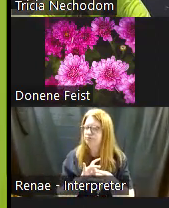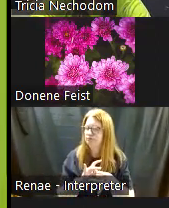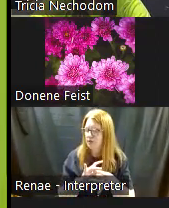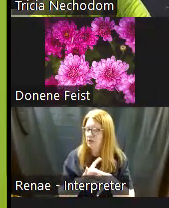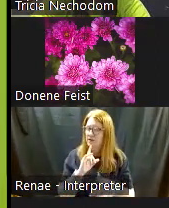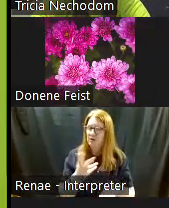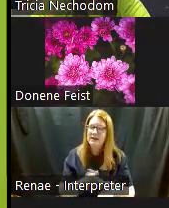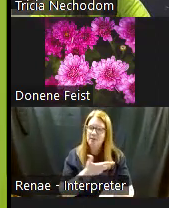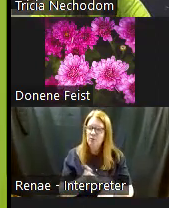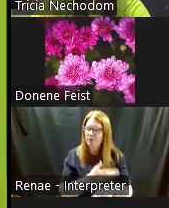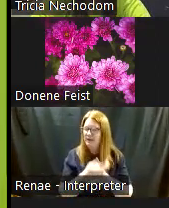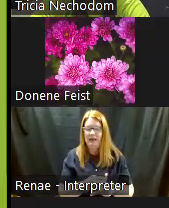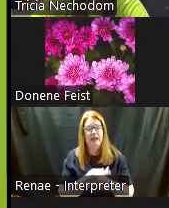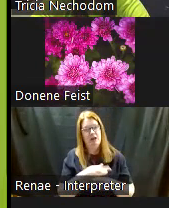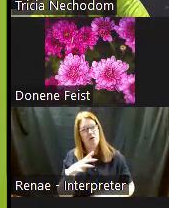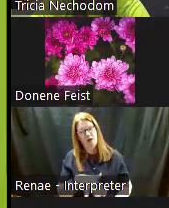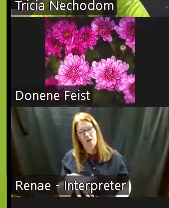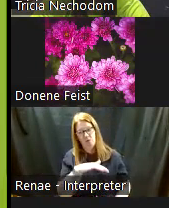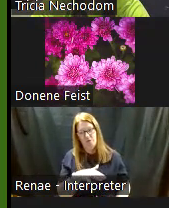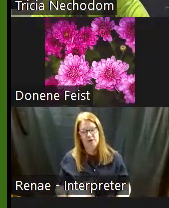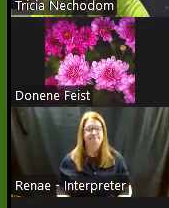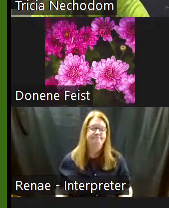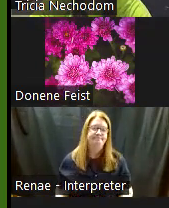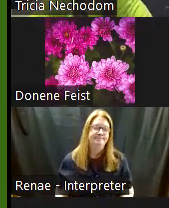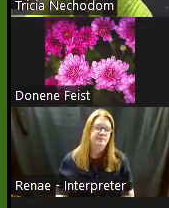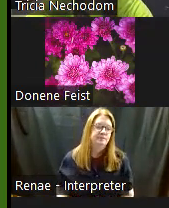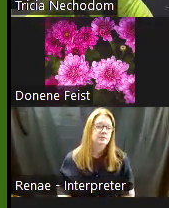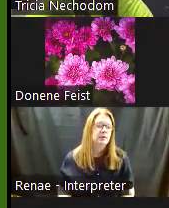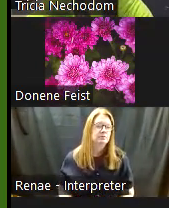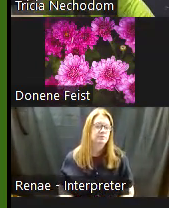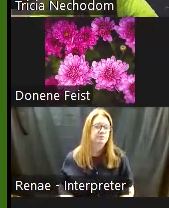just improving the care everywhere. Next.